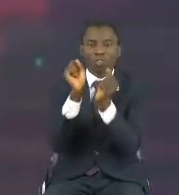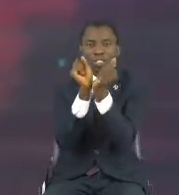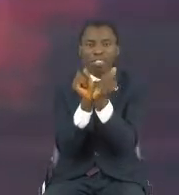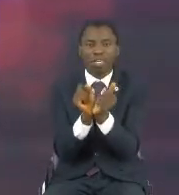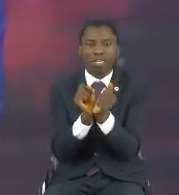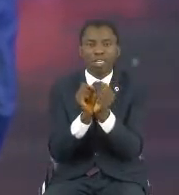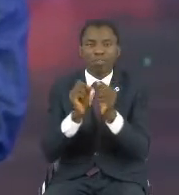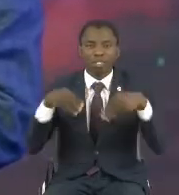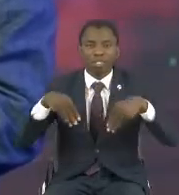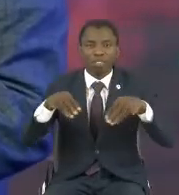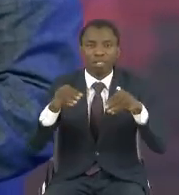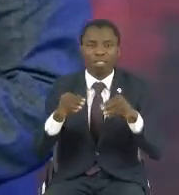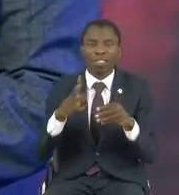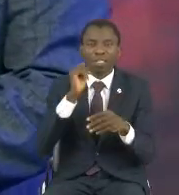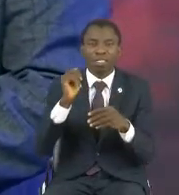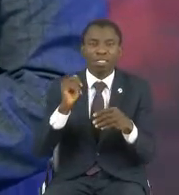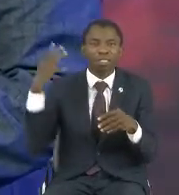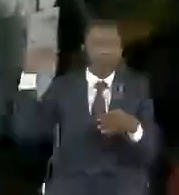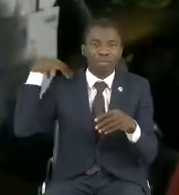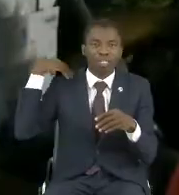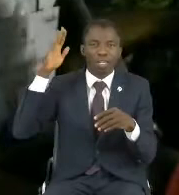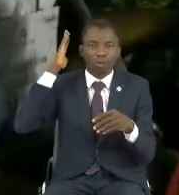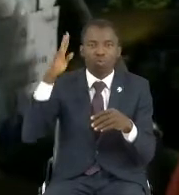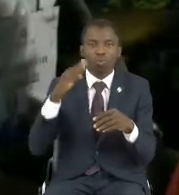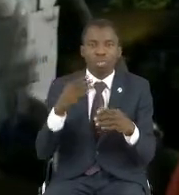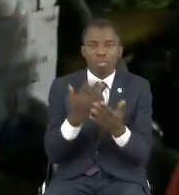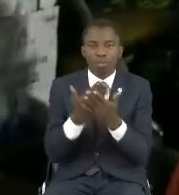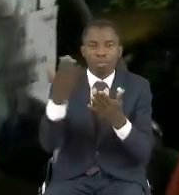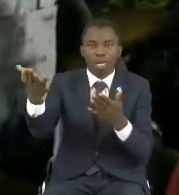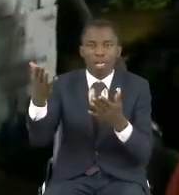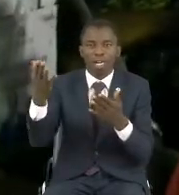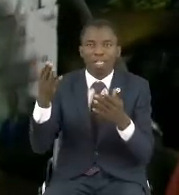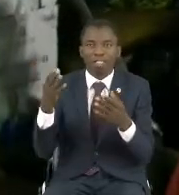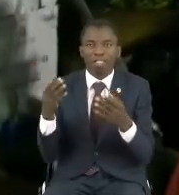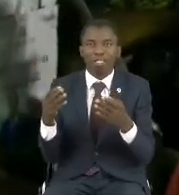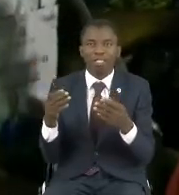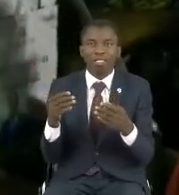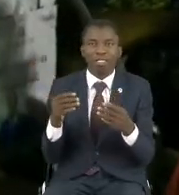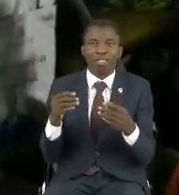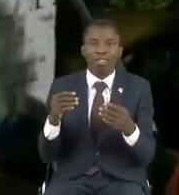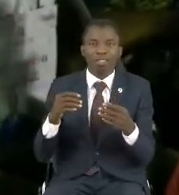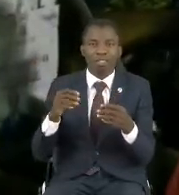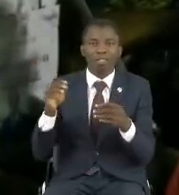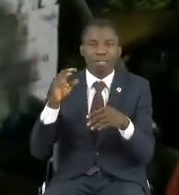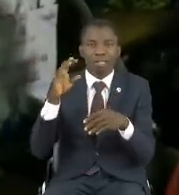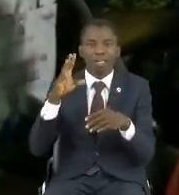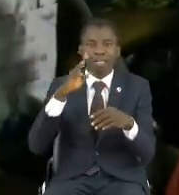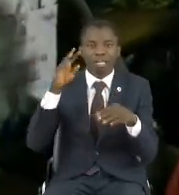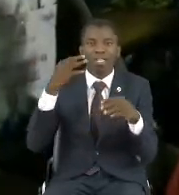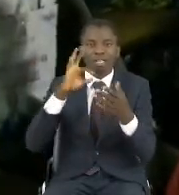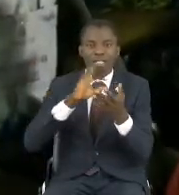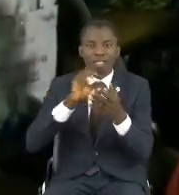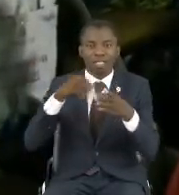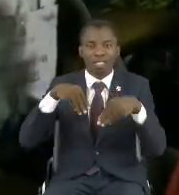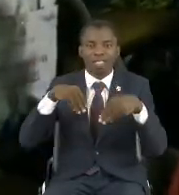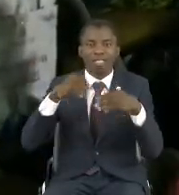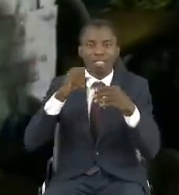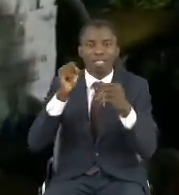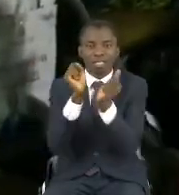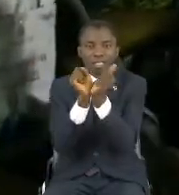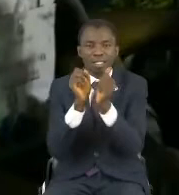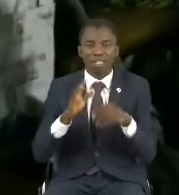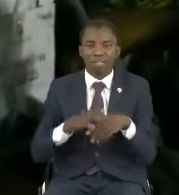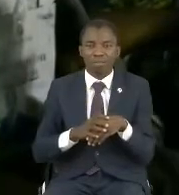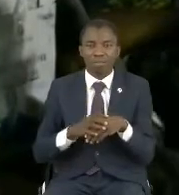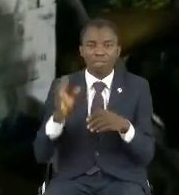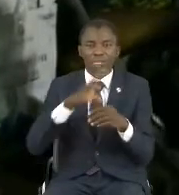Masters would buy a slave for peanuts. They counted the lives of those